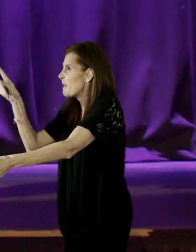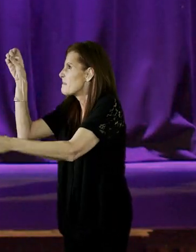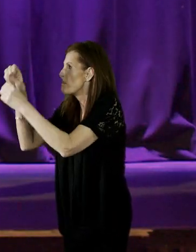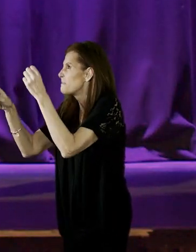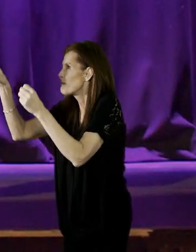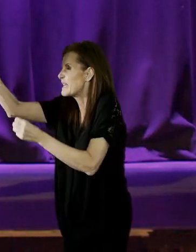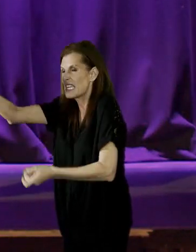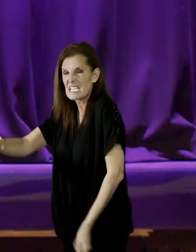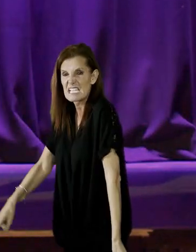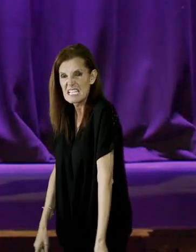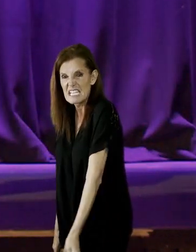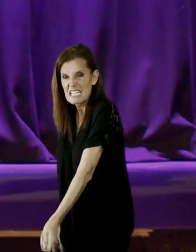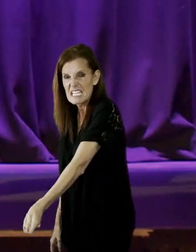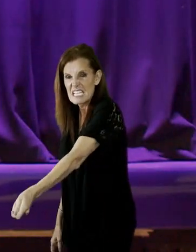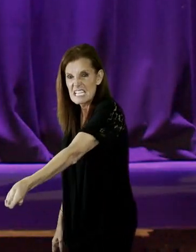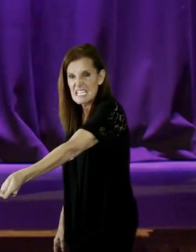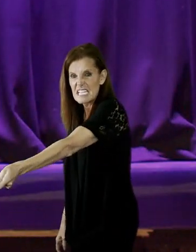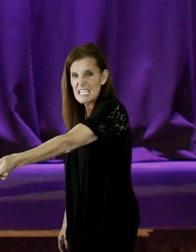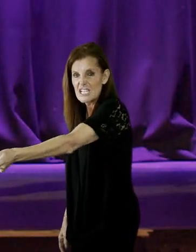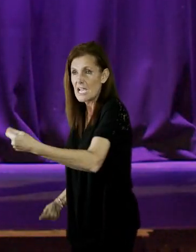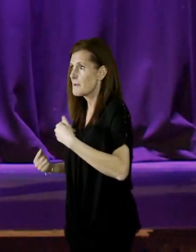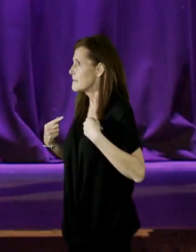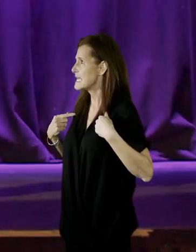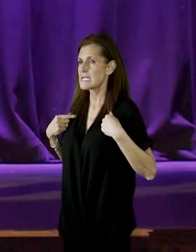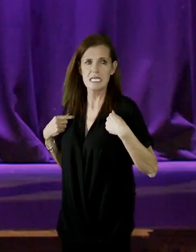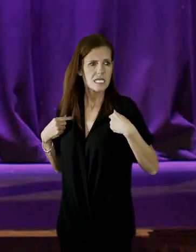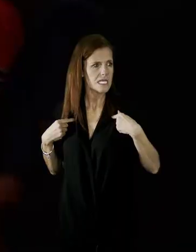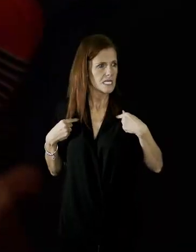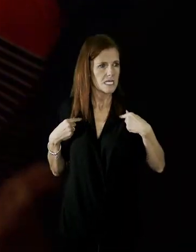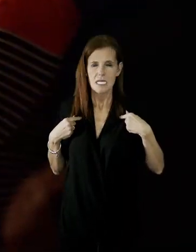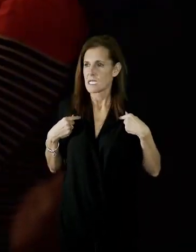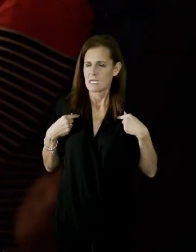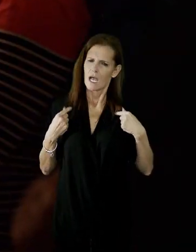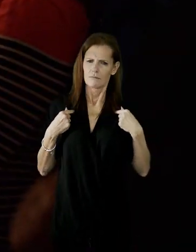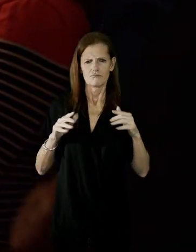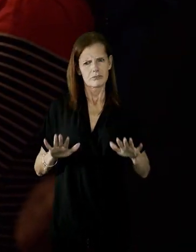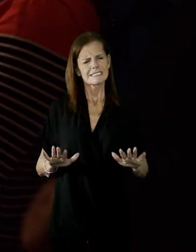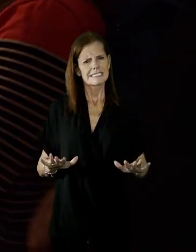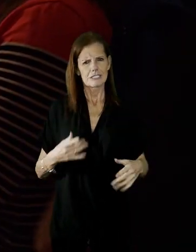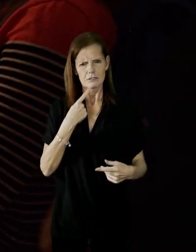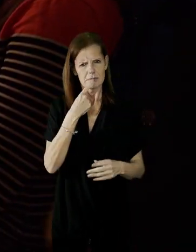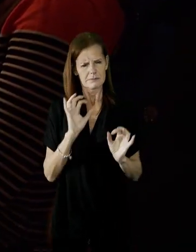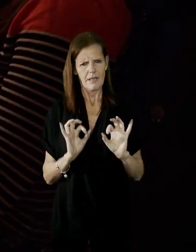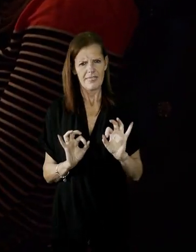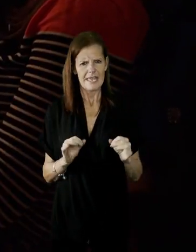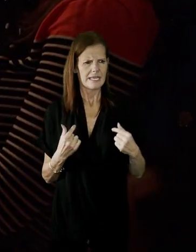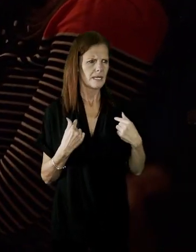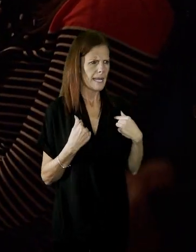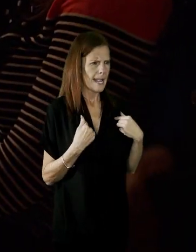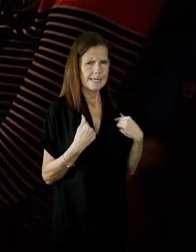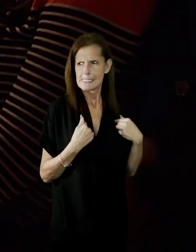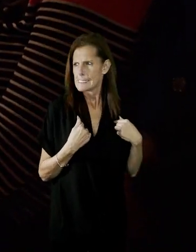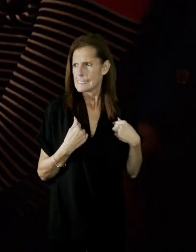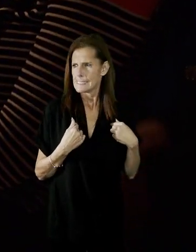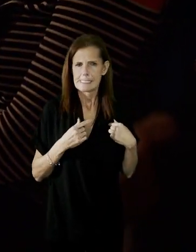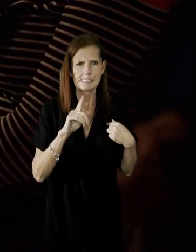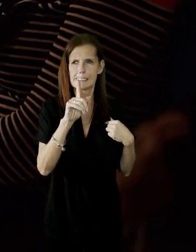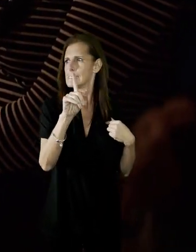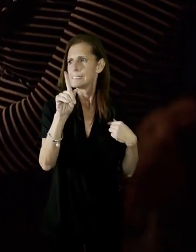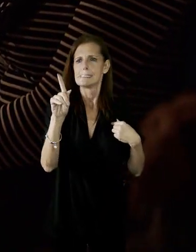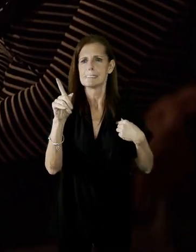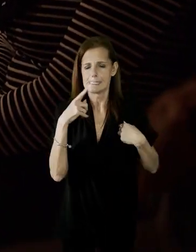factory, and I had to do something. I didn't say anything. I'm British after all. I didn't say anything. So I knelt down, and